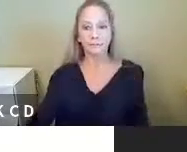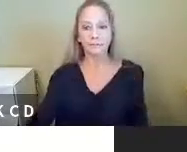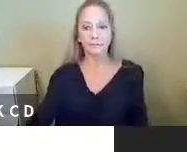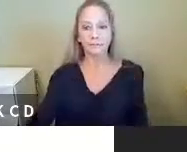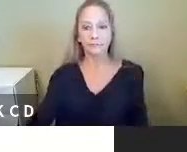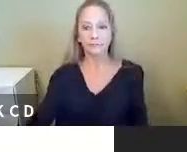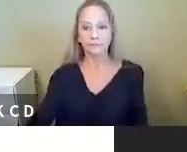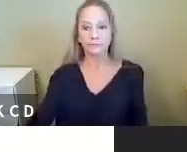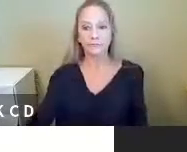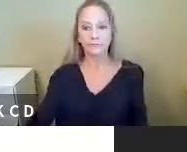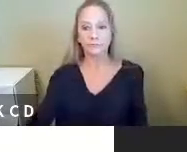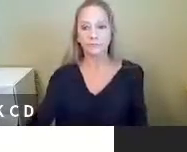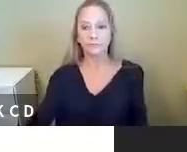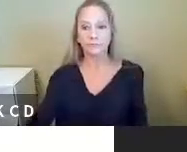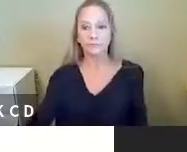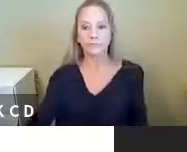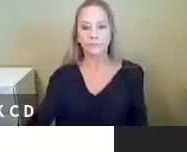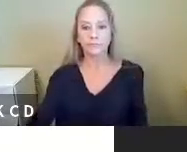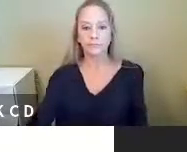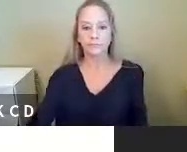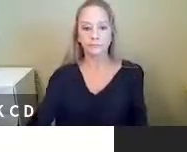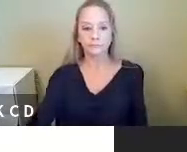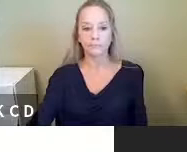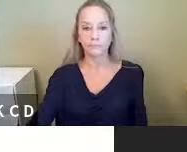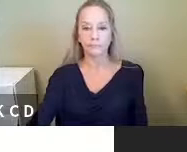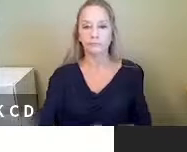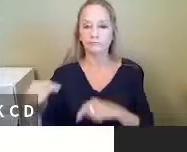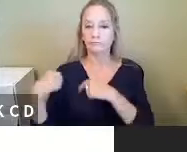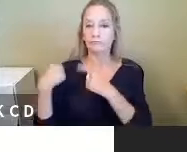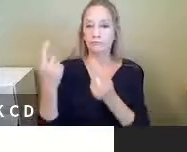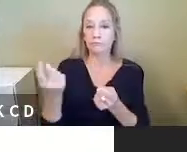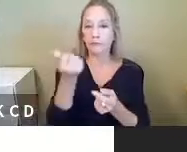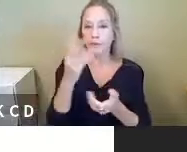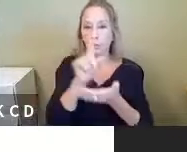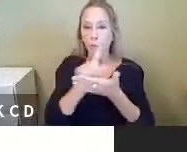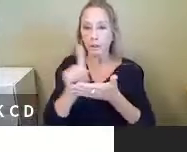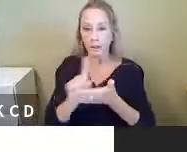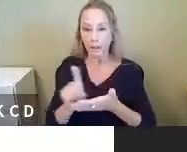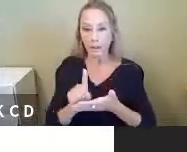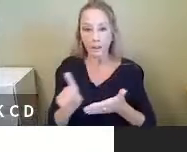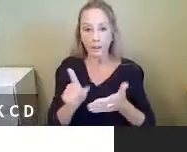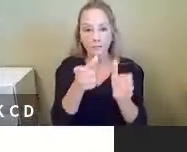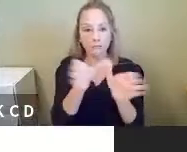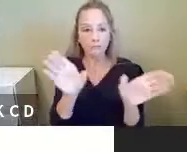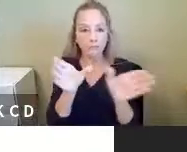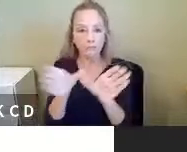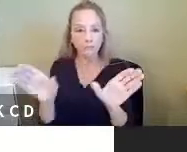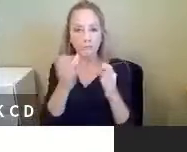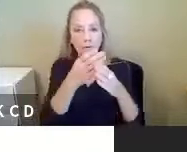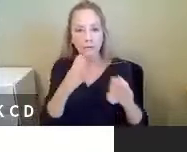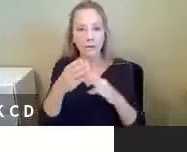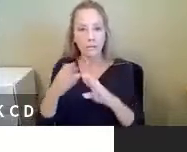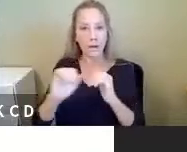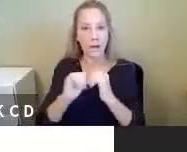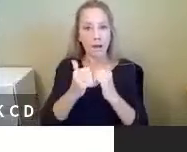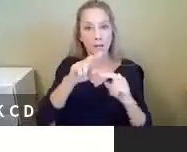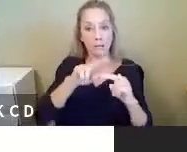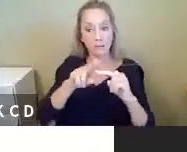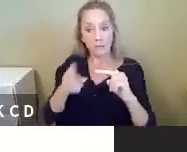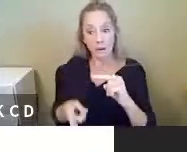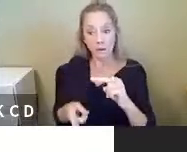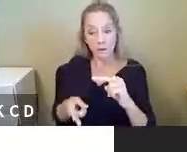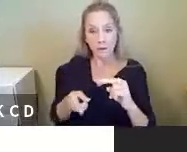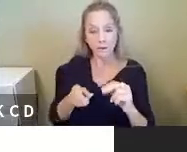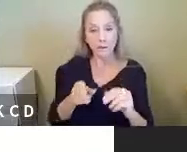So we've shown this the last several weeks as far as the breakdown, and again, as the drop is driven by the 11